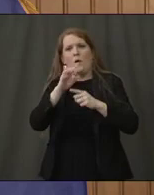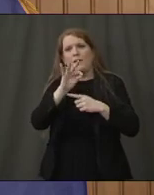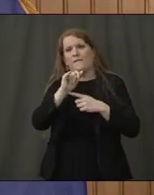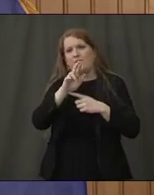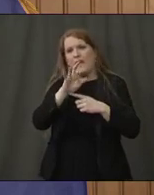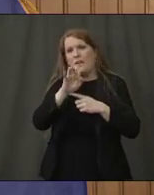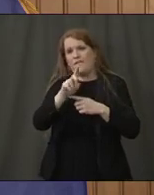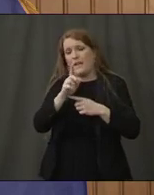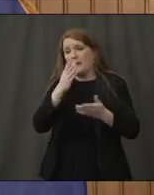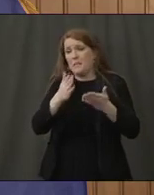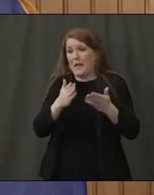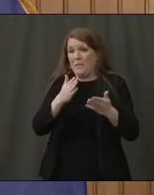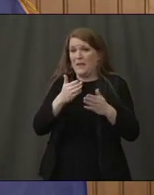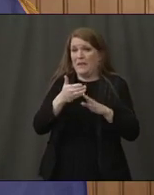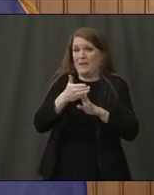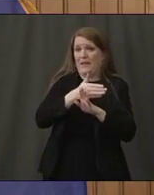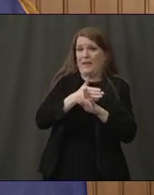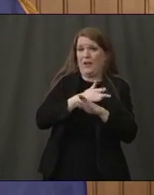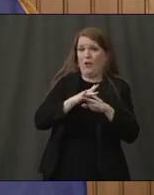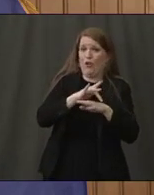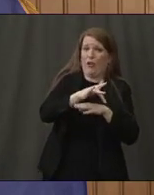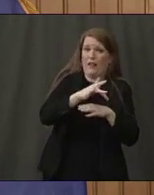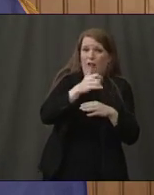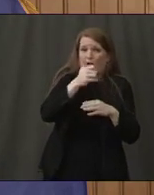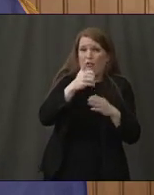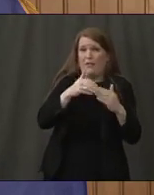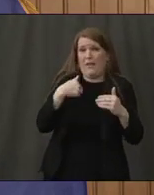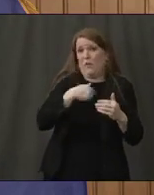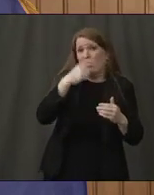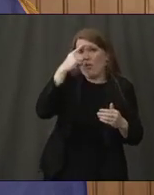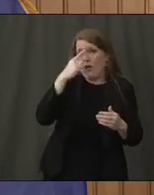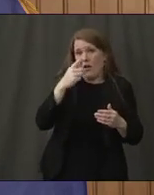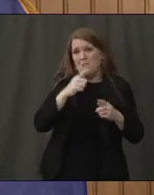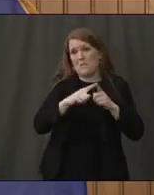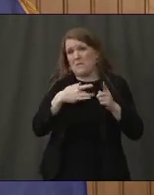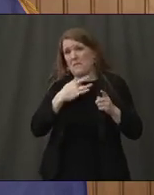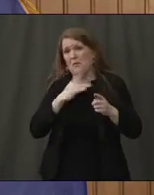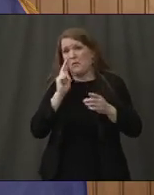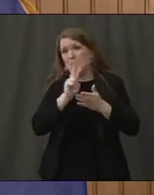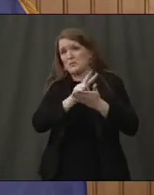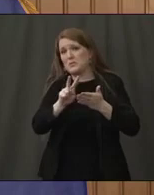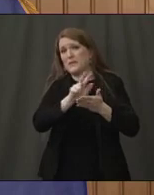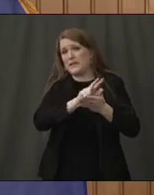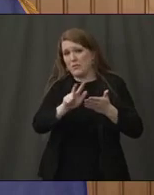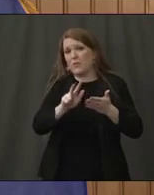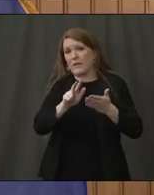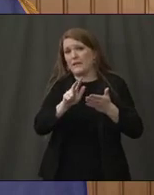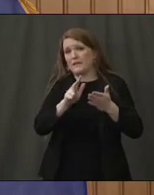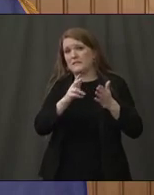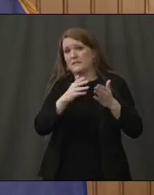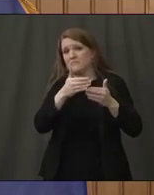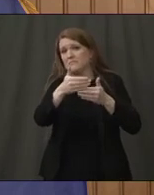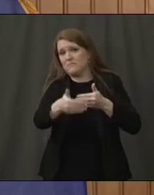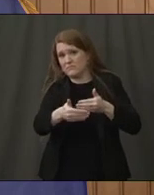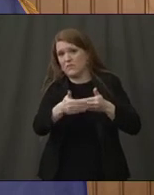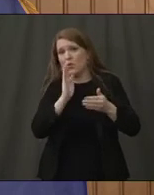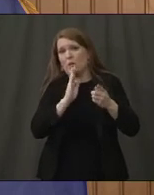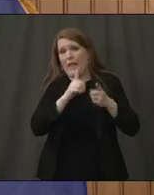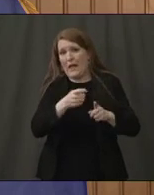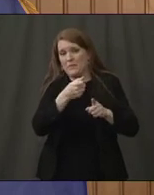we'll find out, but it's probably a couple weeks away, and I think we anticipate that New Haven County would be a couple weeks after that.